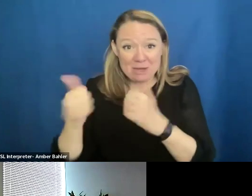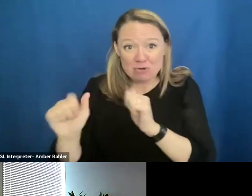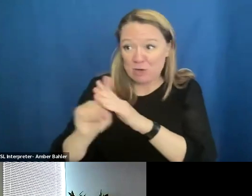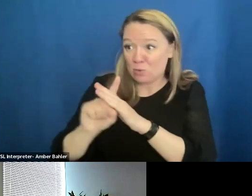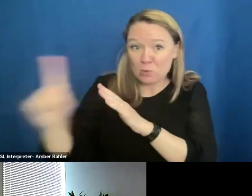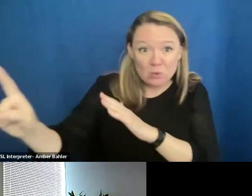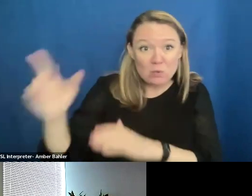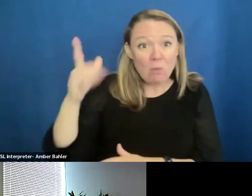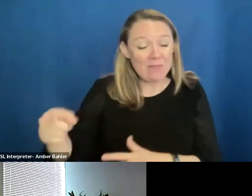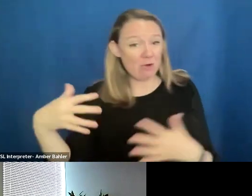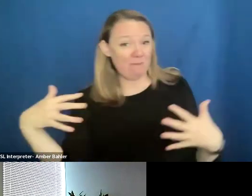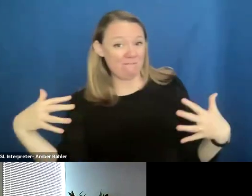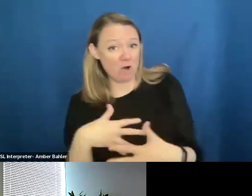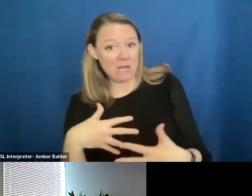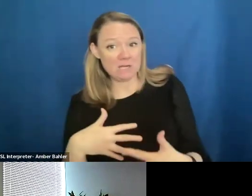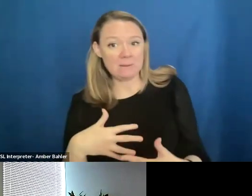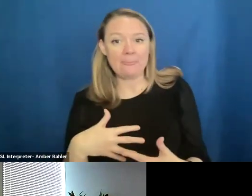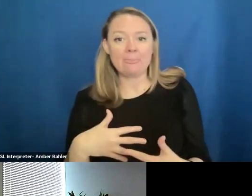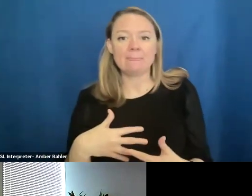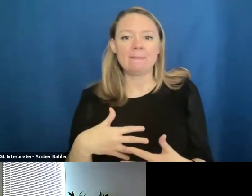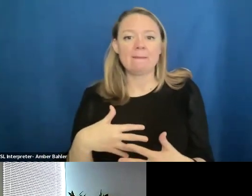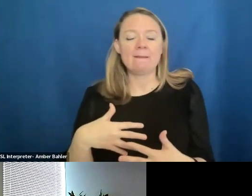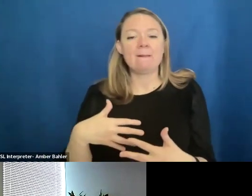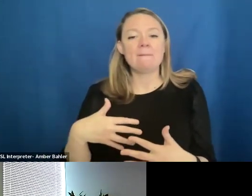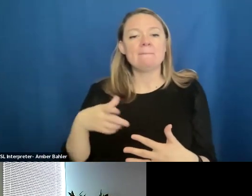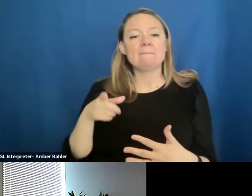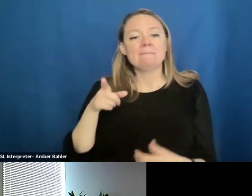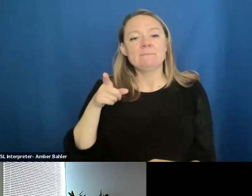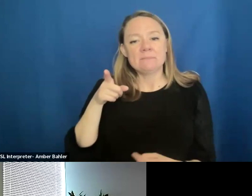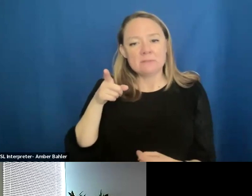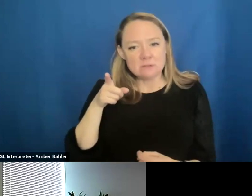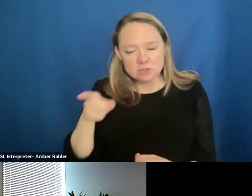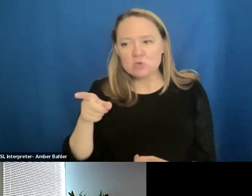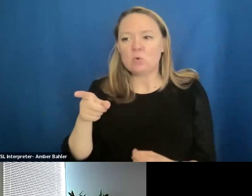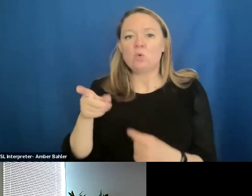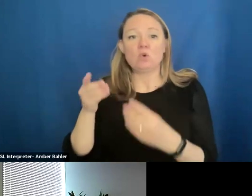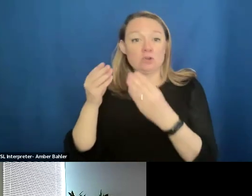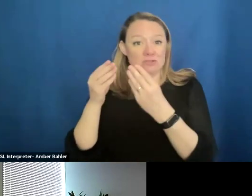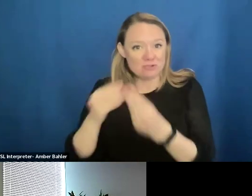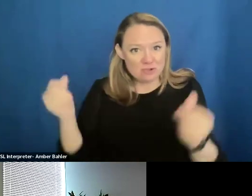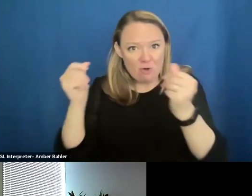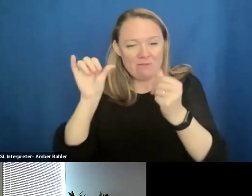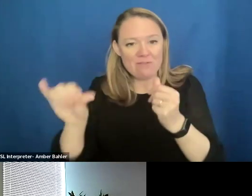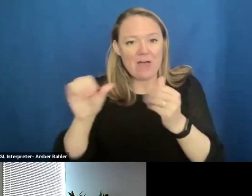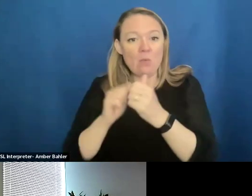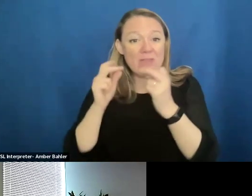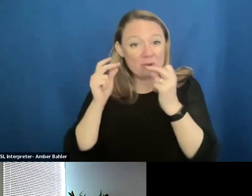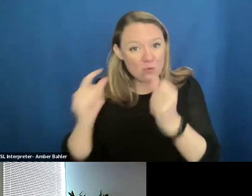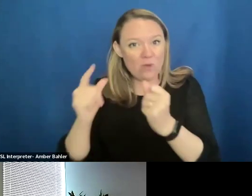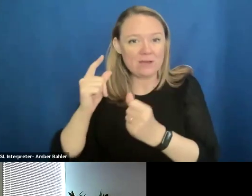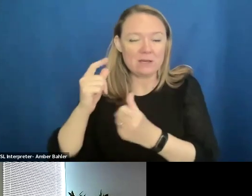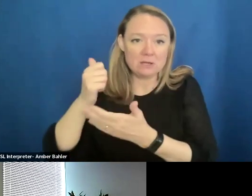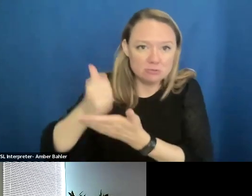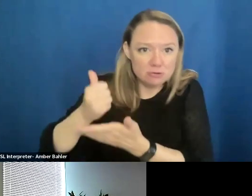fear. So to somehow affect that with quick treatment and medication to reduce that level